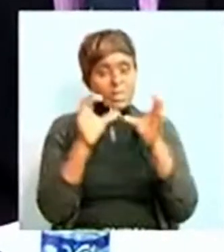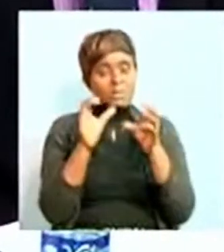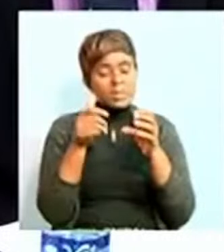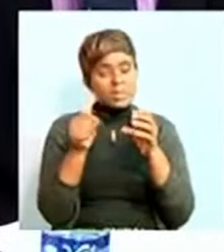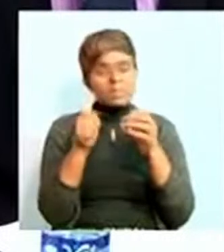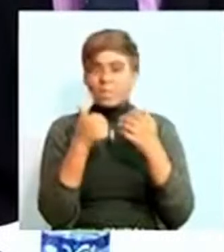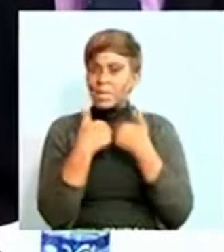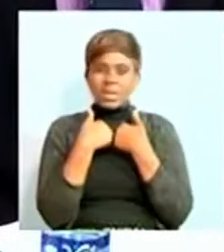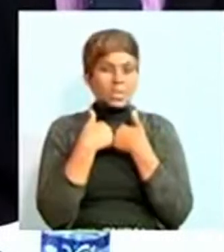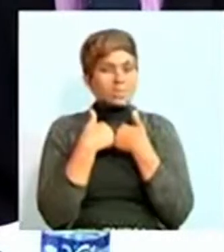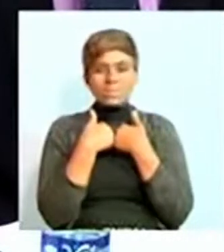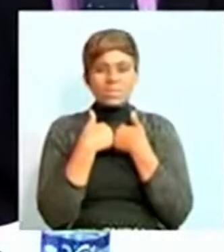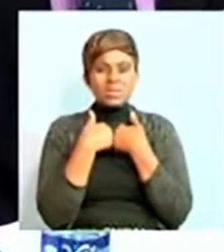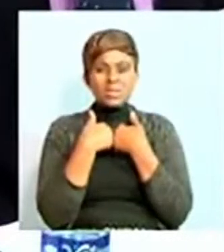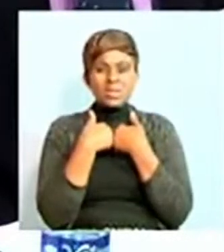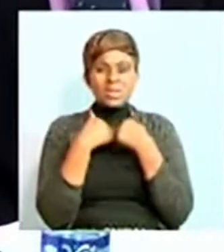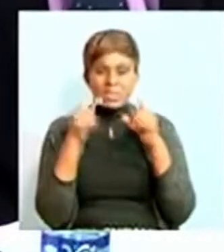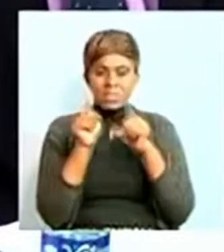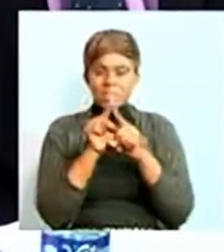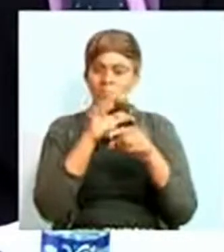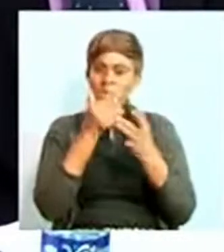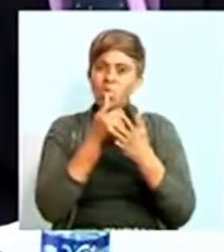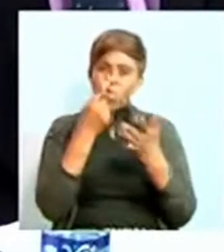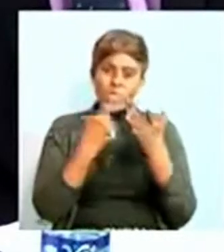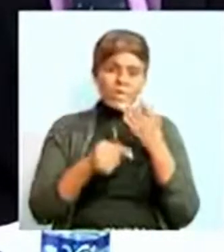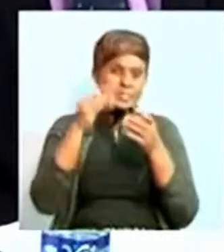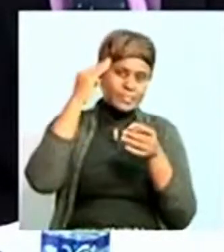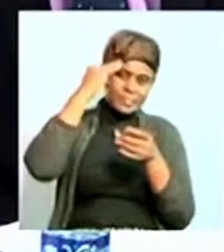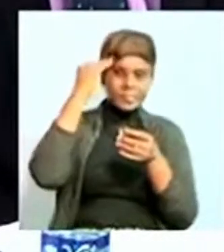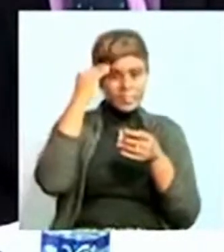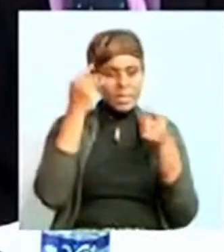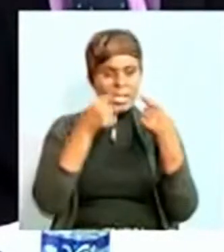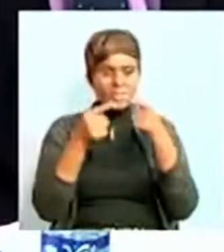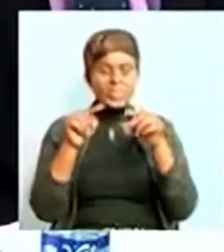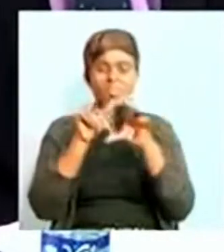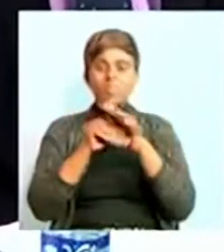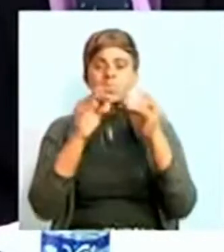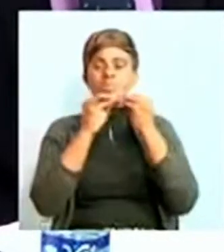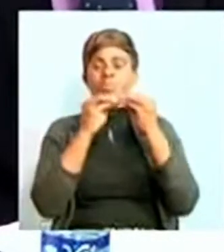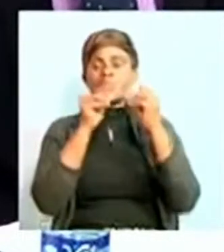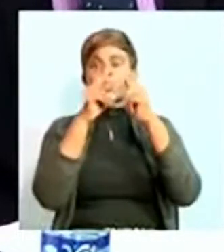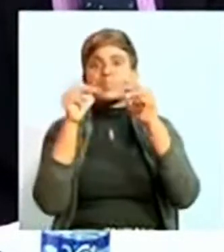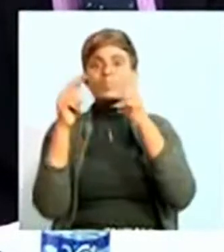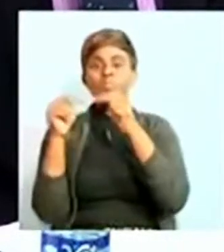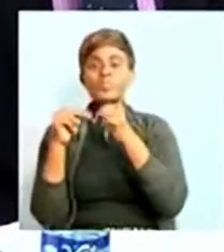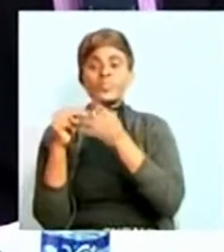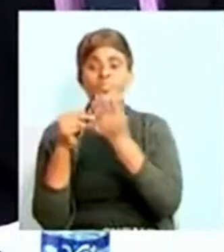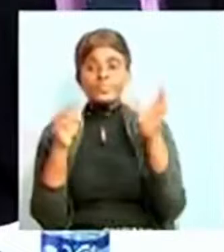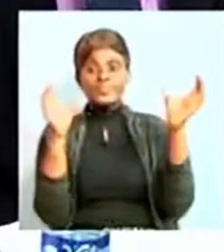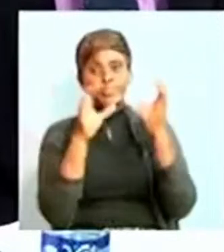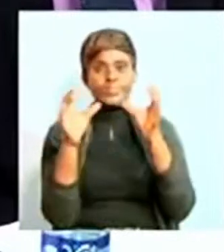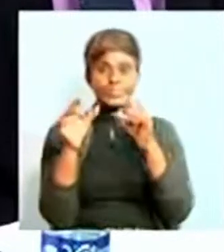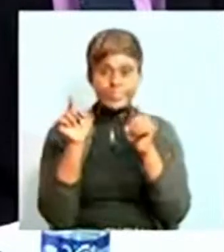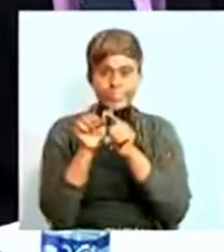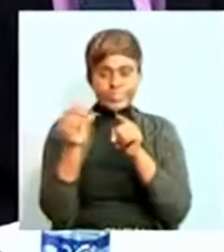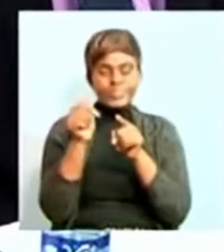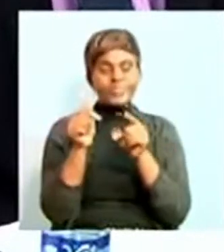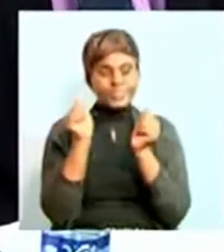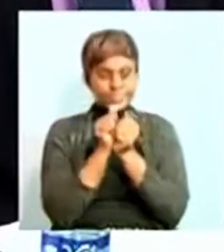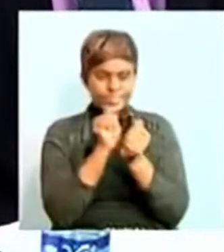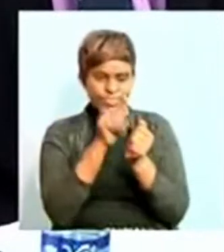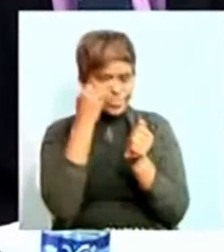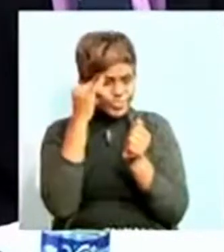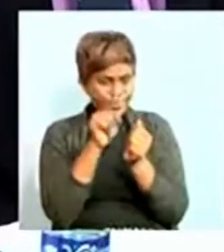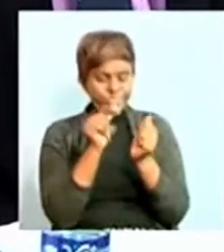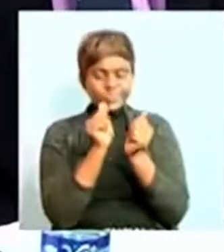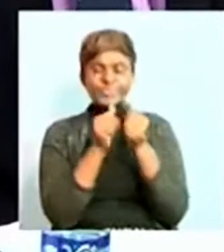input. I think this is common practice, more especially in rural areas, where communities come up with this initiative to